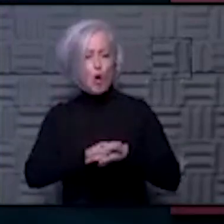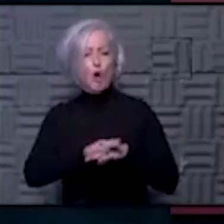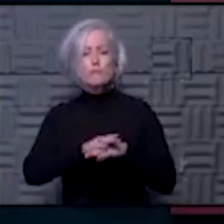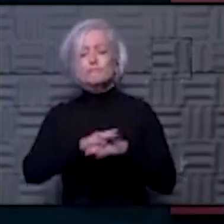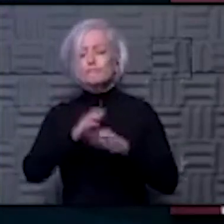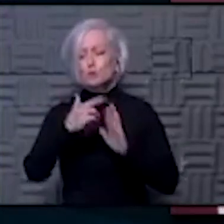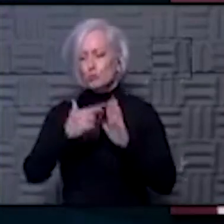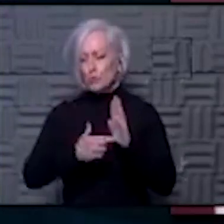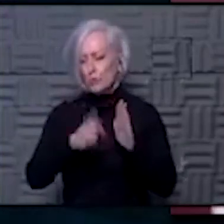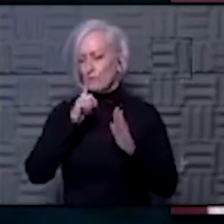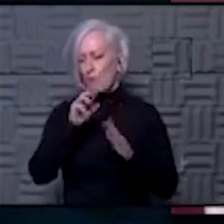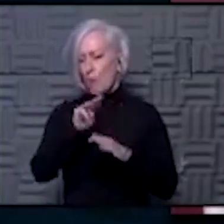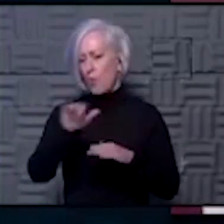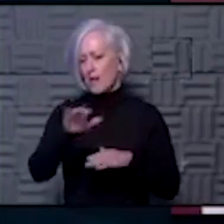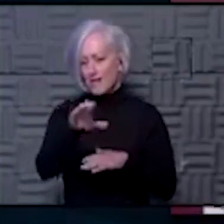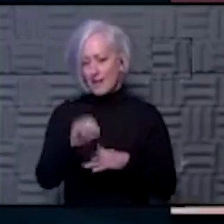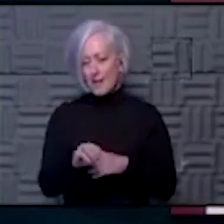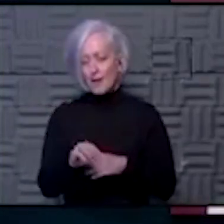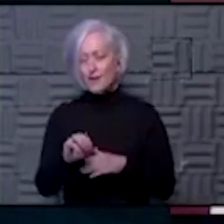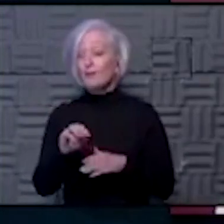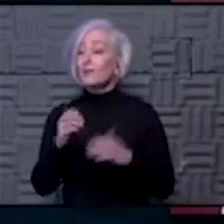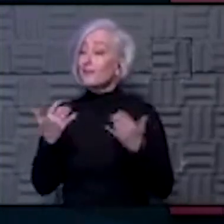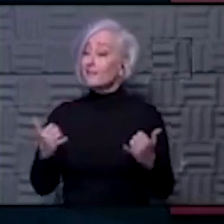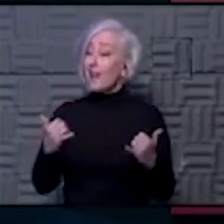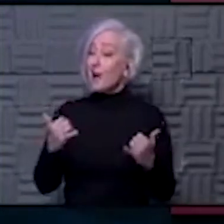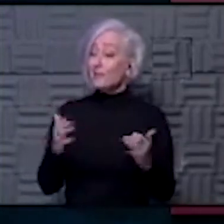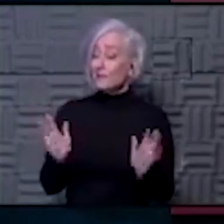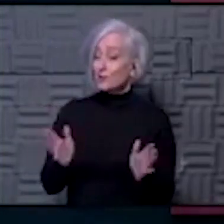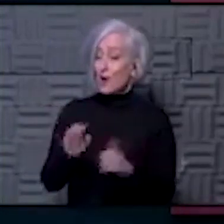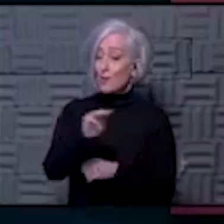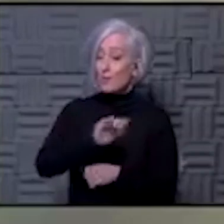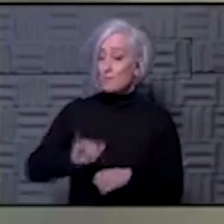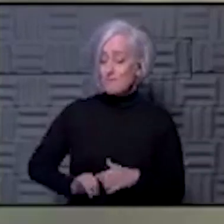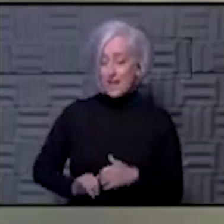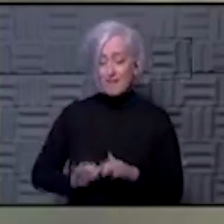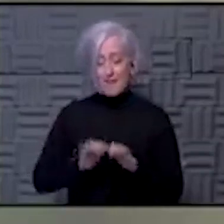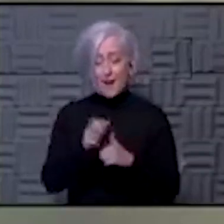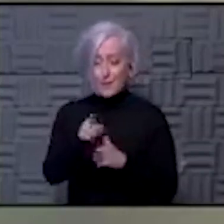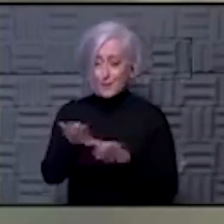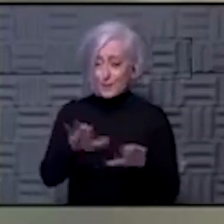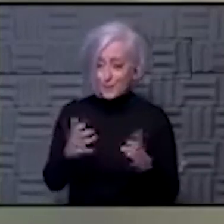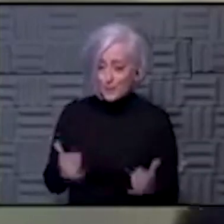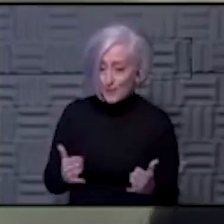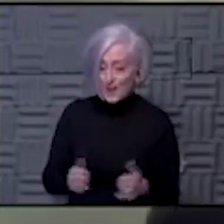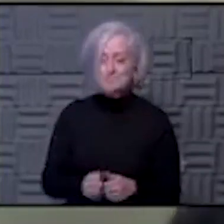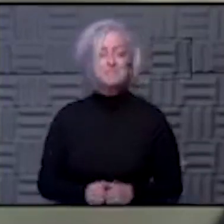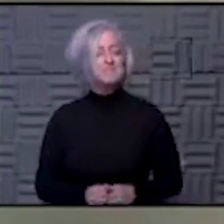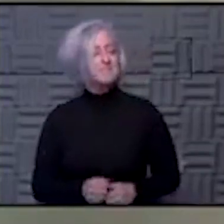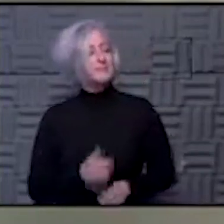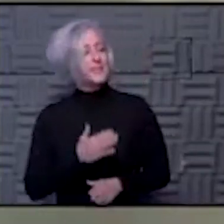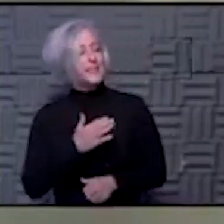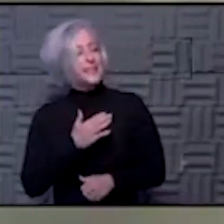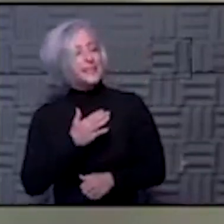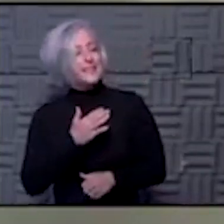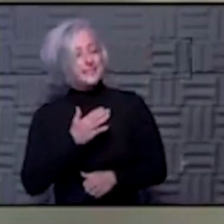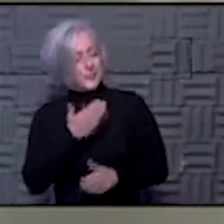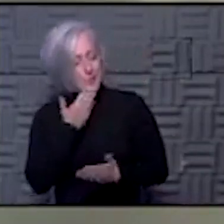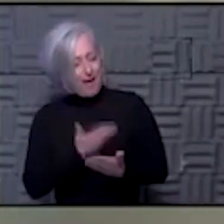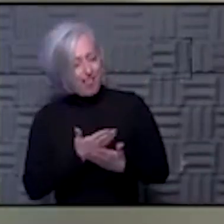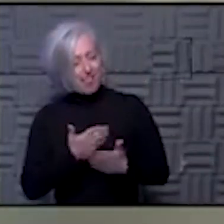right to Mayor Alvey. Yeah. First of all, Mayor, how are you today and how are things? Doing well. I'm happy for the win last night,